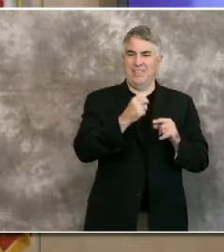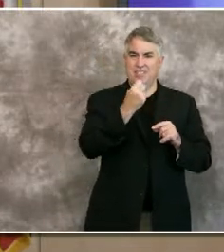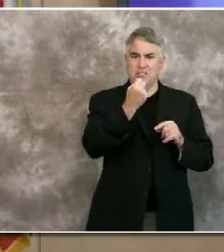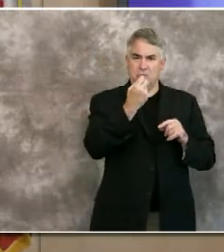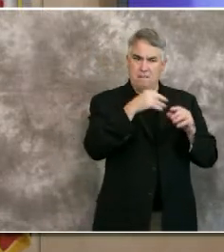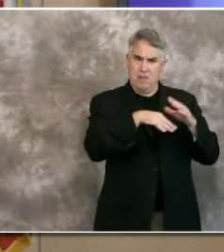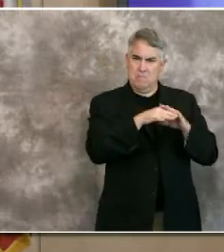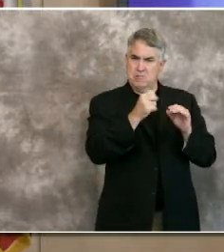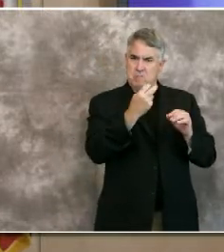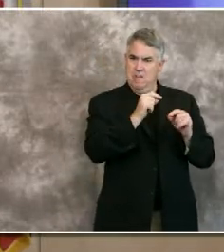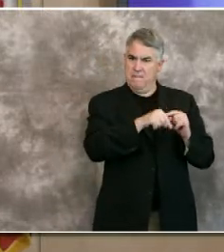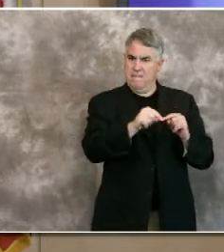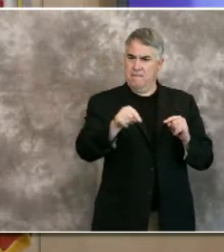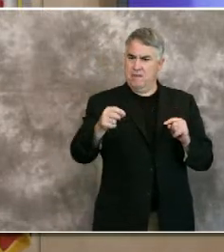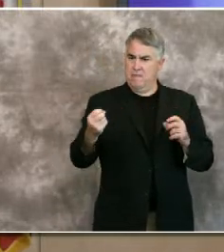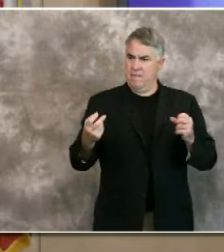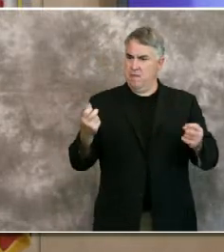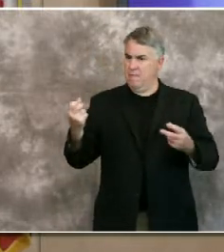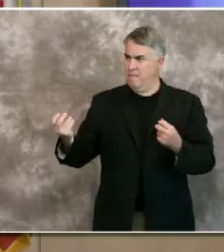contact